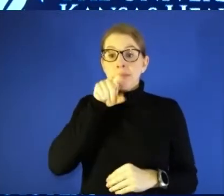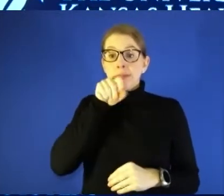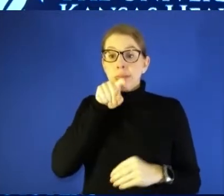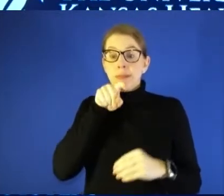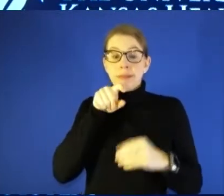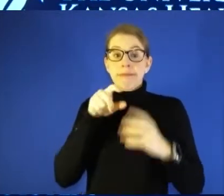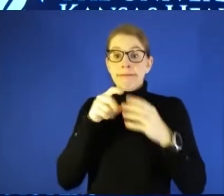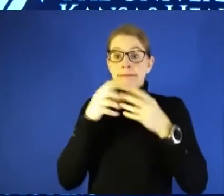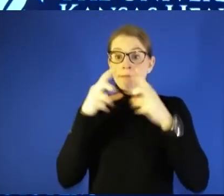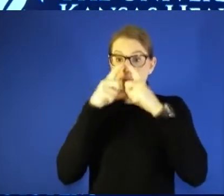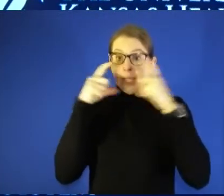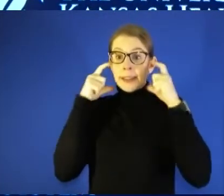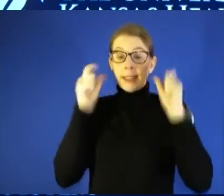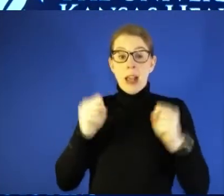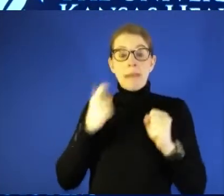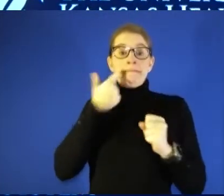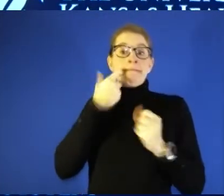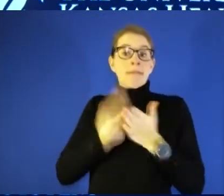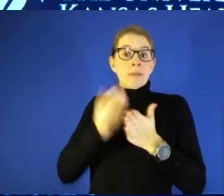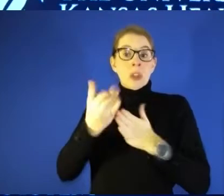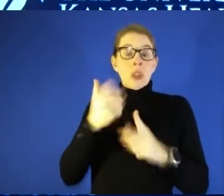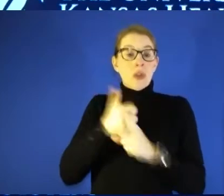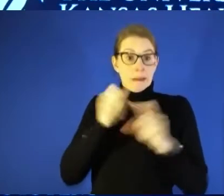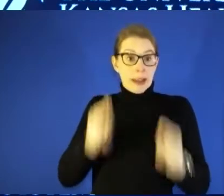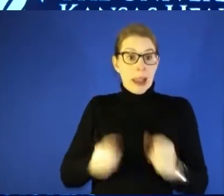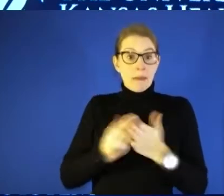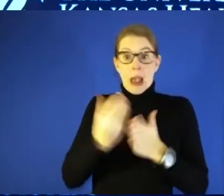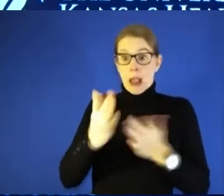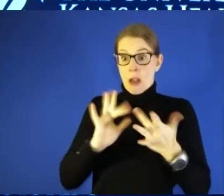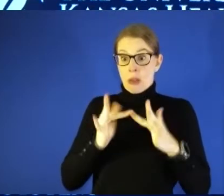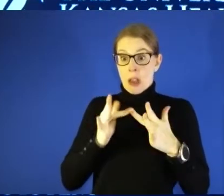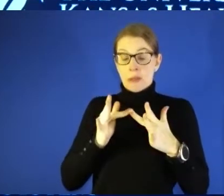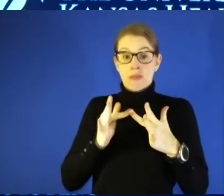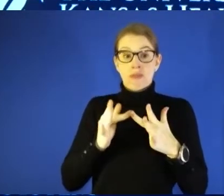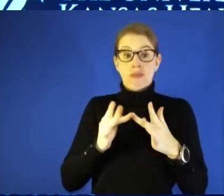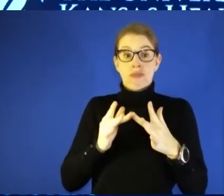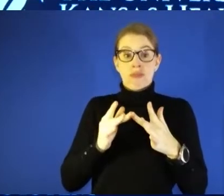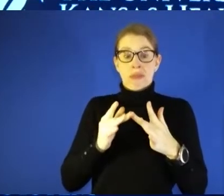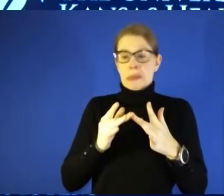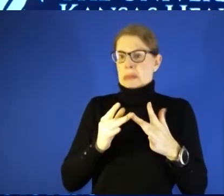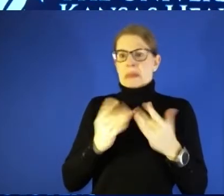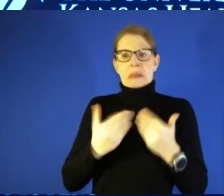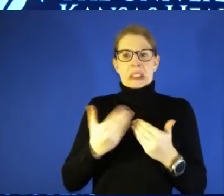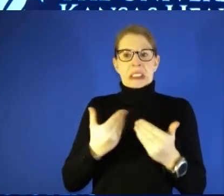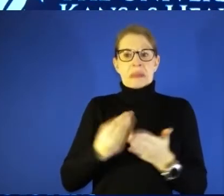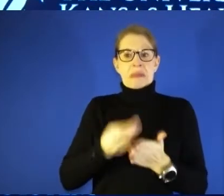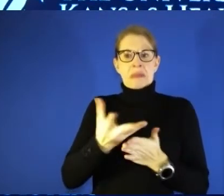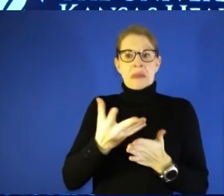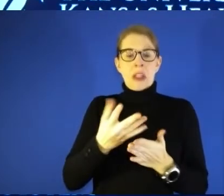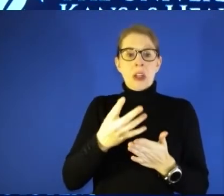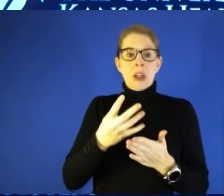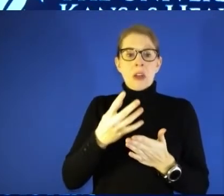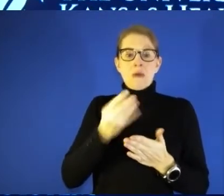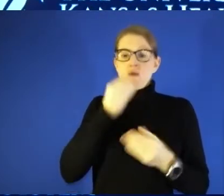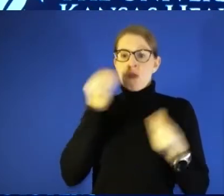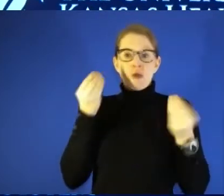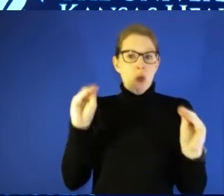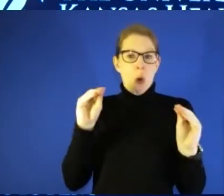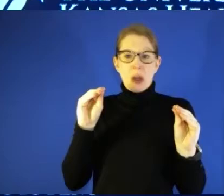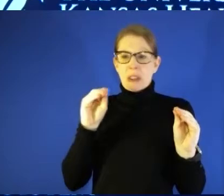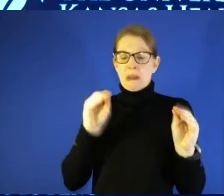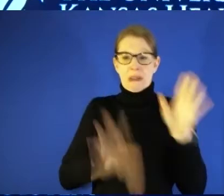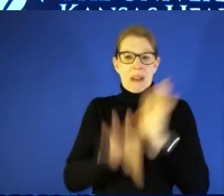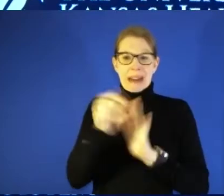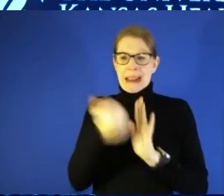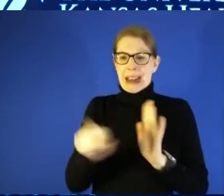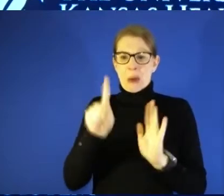I just purchased, and you can get them online. These are really readily available in grocery stores. I was going to say. You can find them anywhere right now.